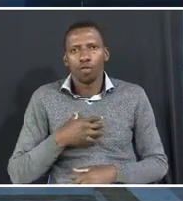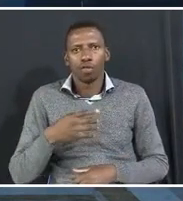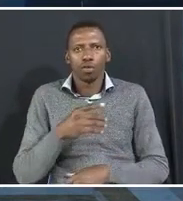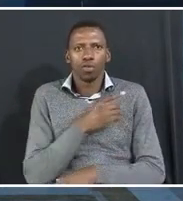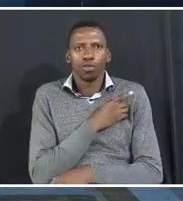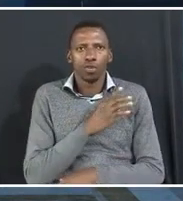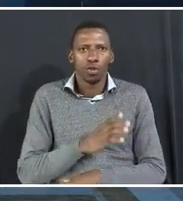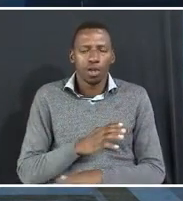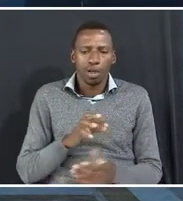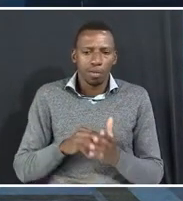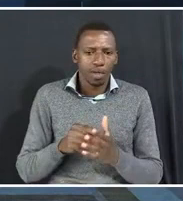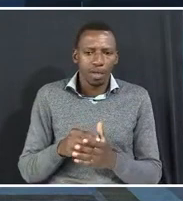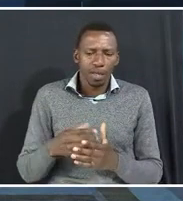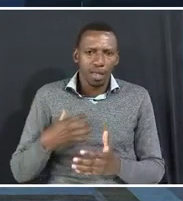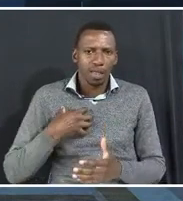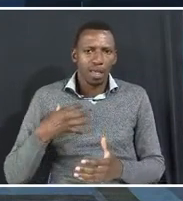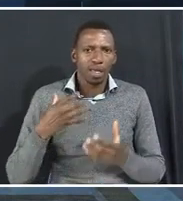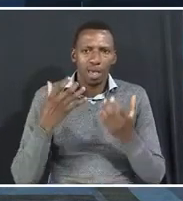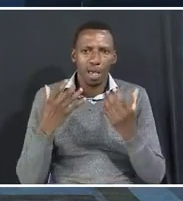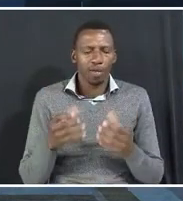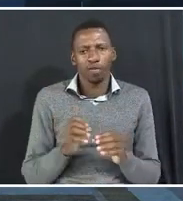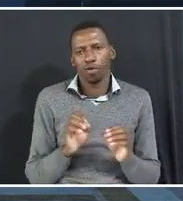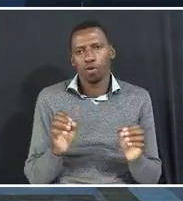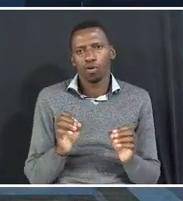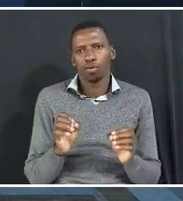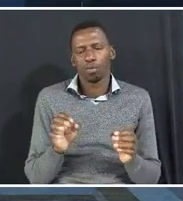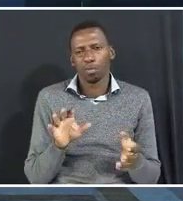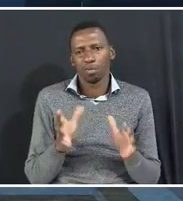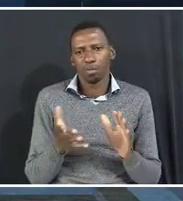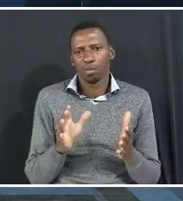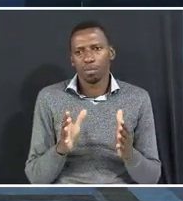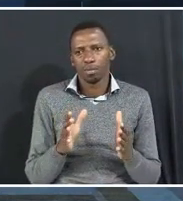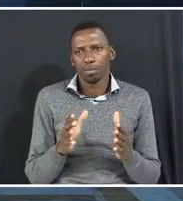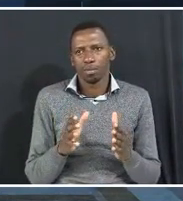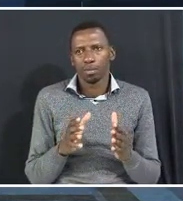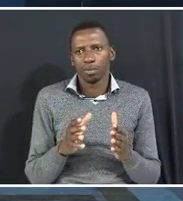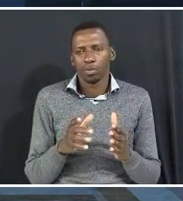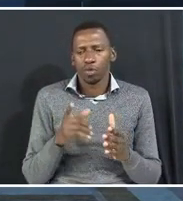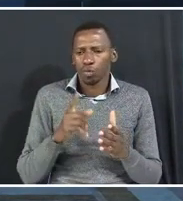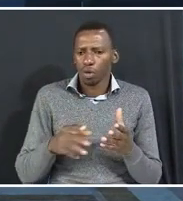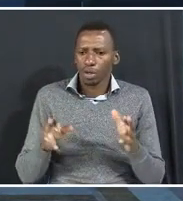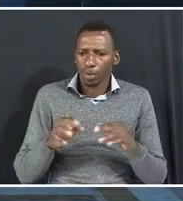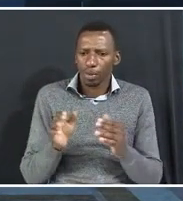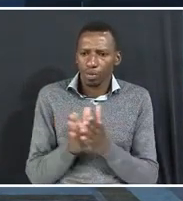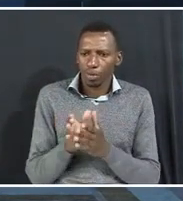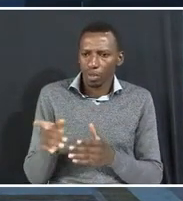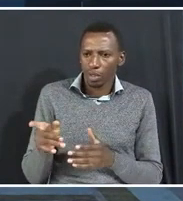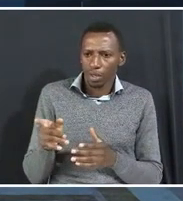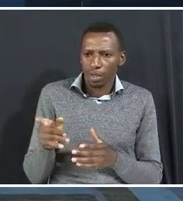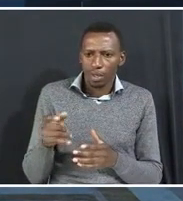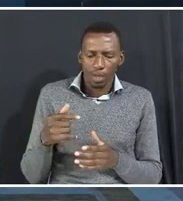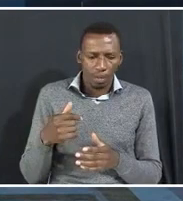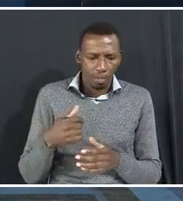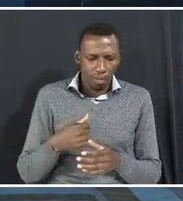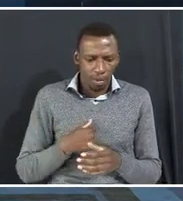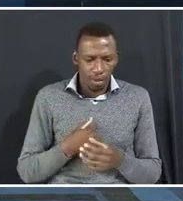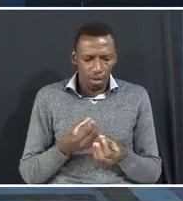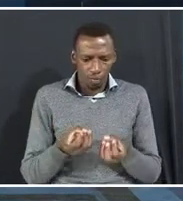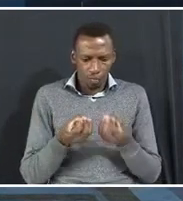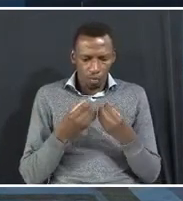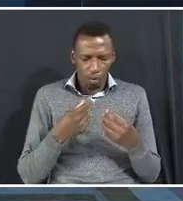have much money. What is happening with him? One thing that challenged me, and I say this to my shame,